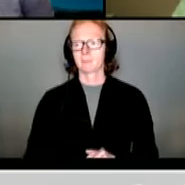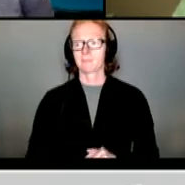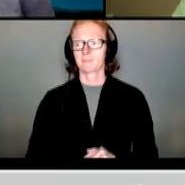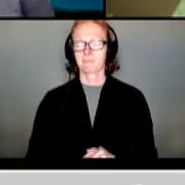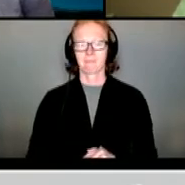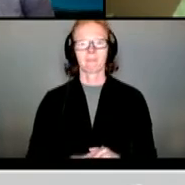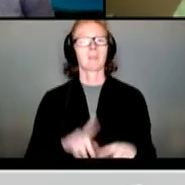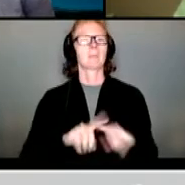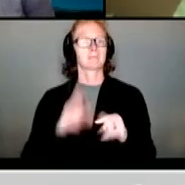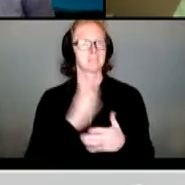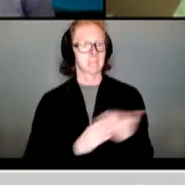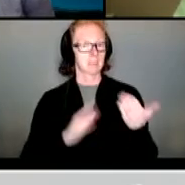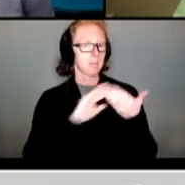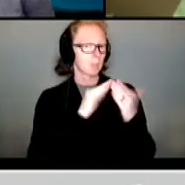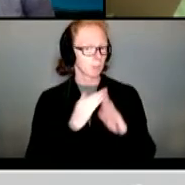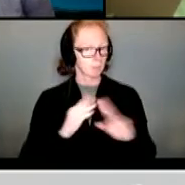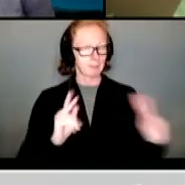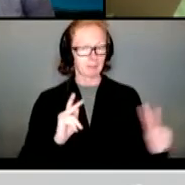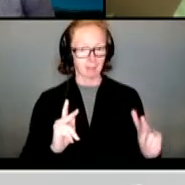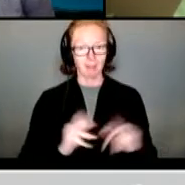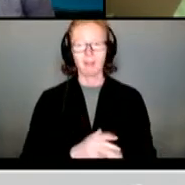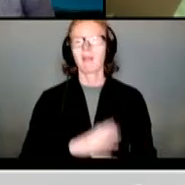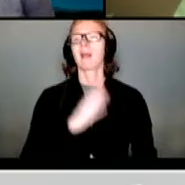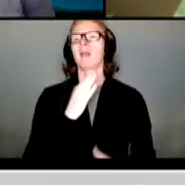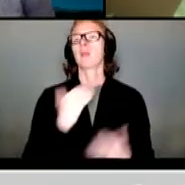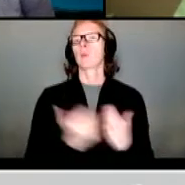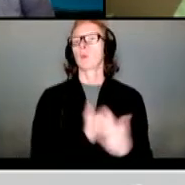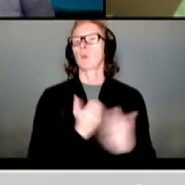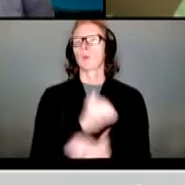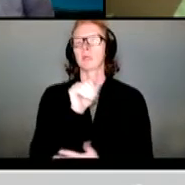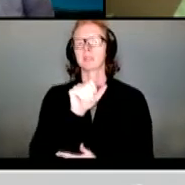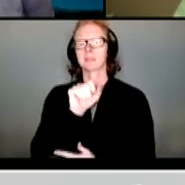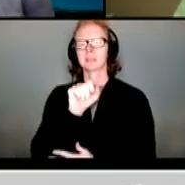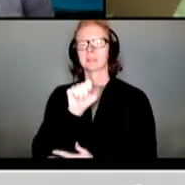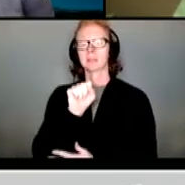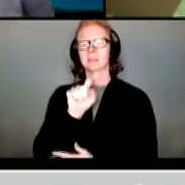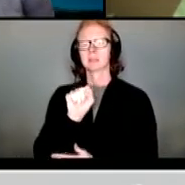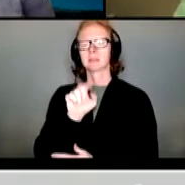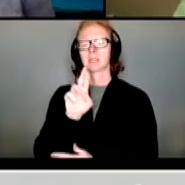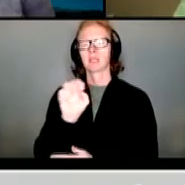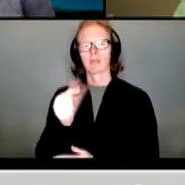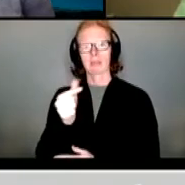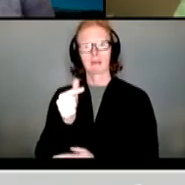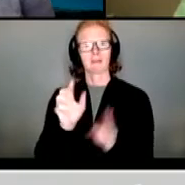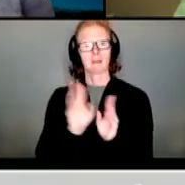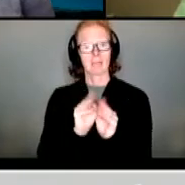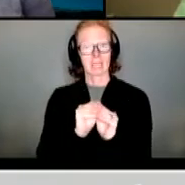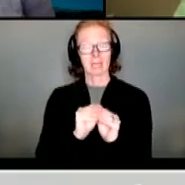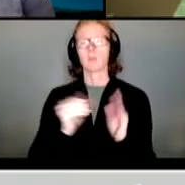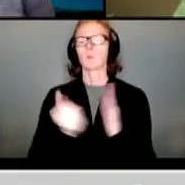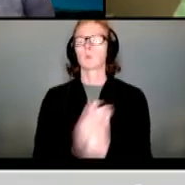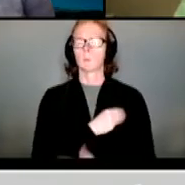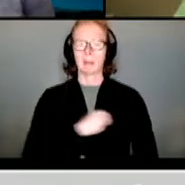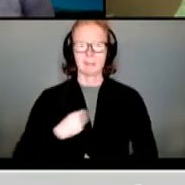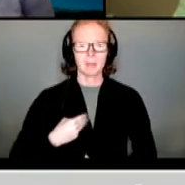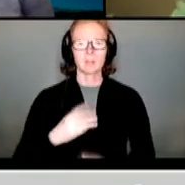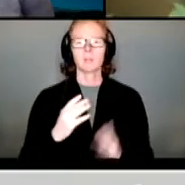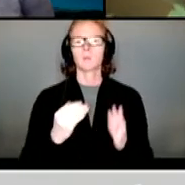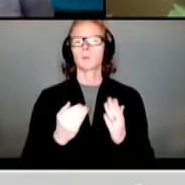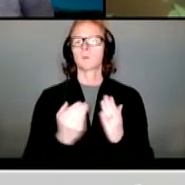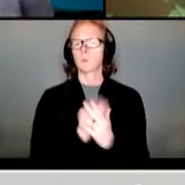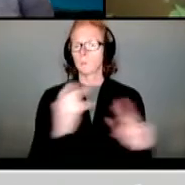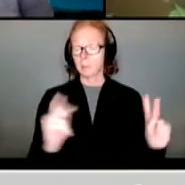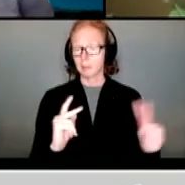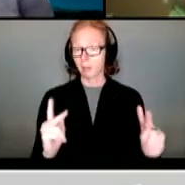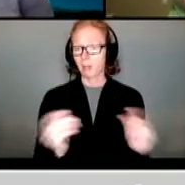community members here and we do have the new steering committee that folks are just getting to know, we do have some new members on, some new faces on the